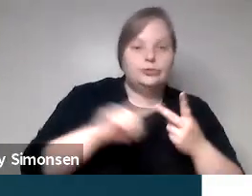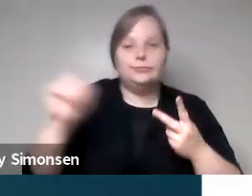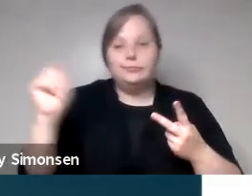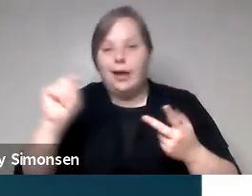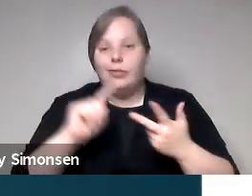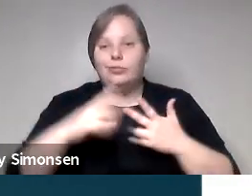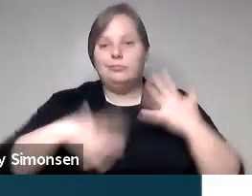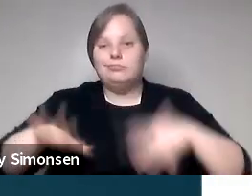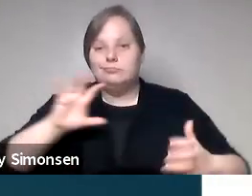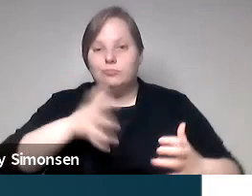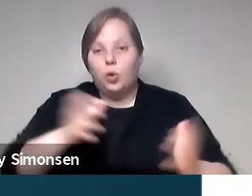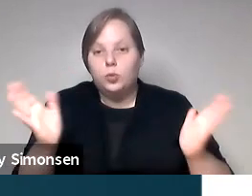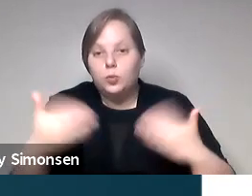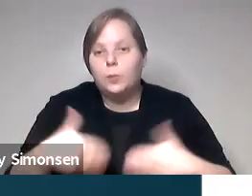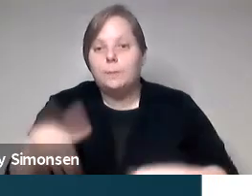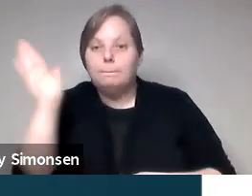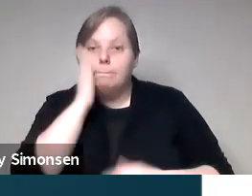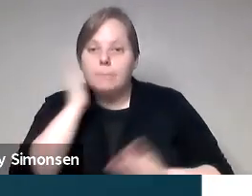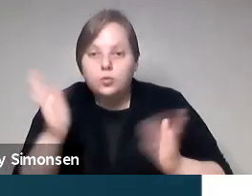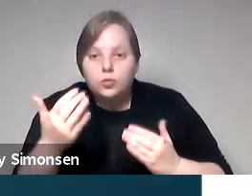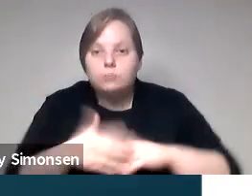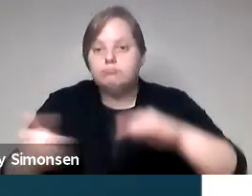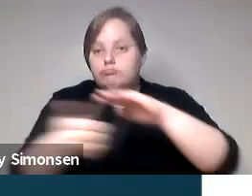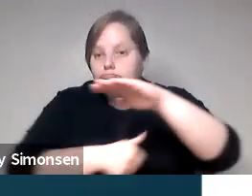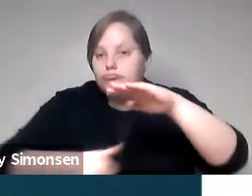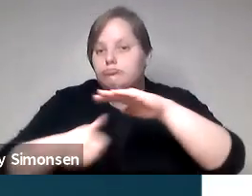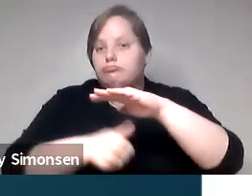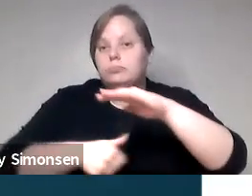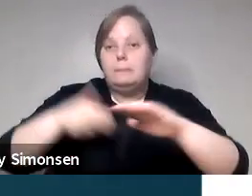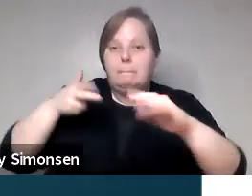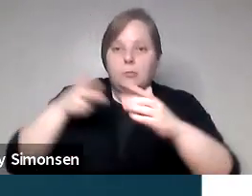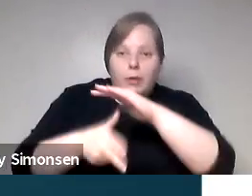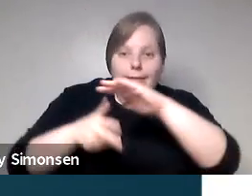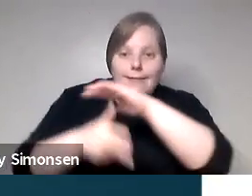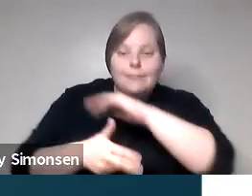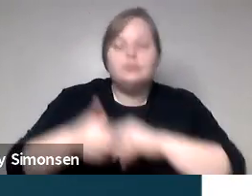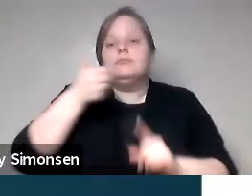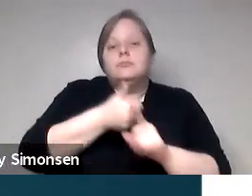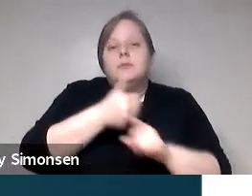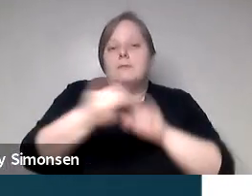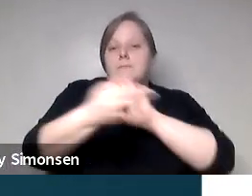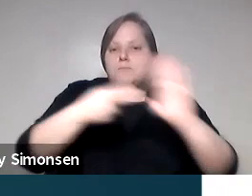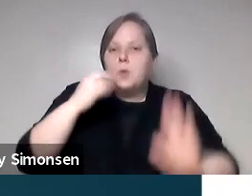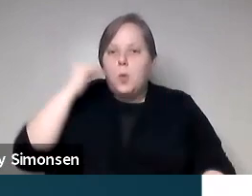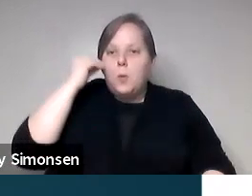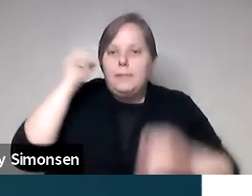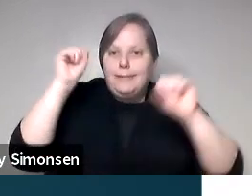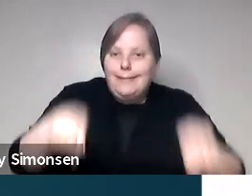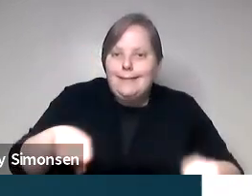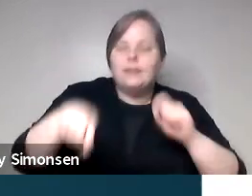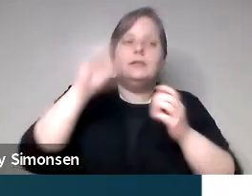bedroom, in the garage, in the basement. You can also use labeling at home, in